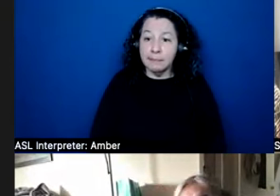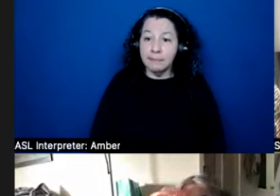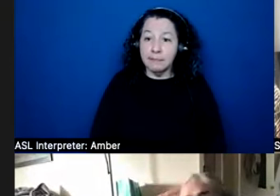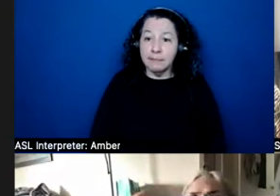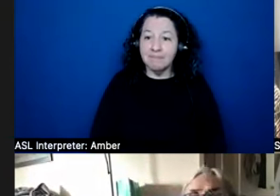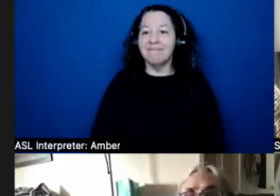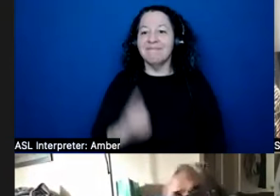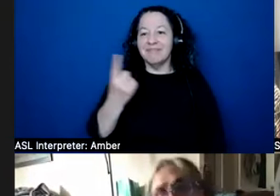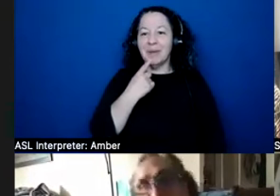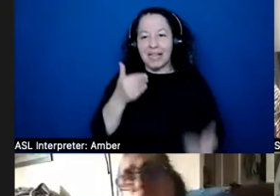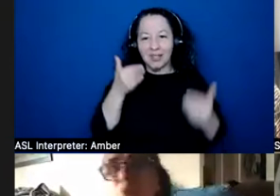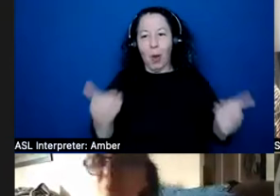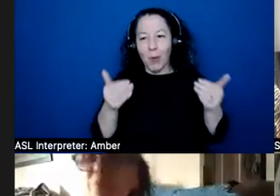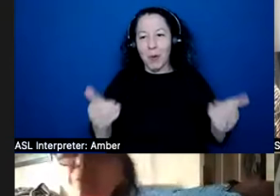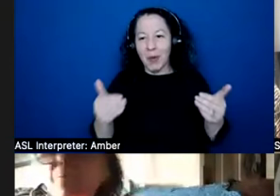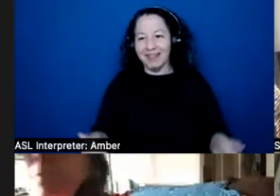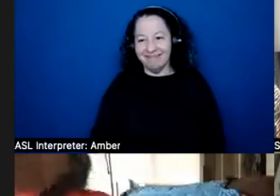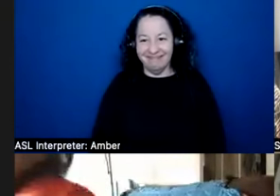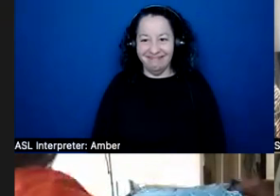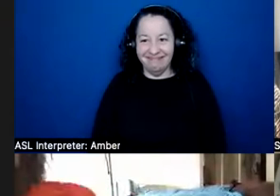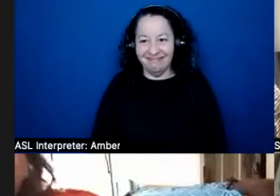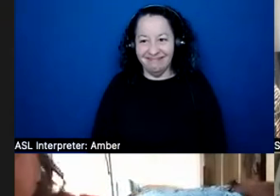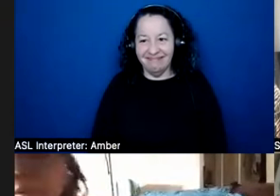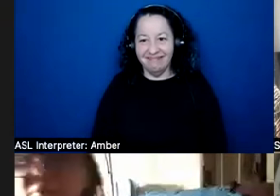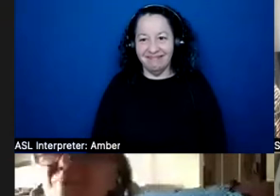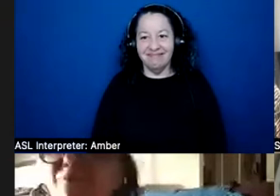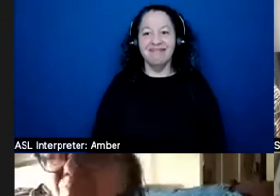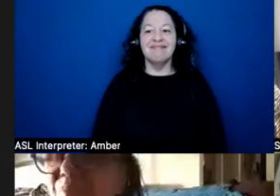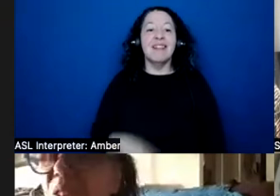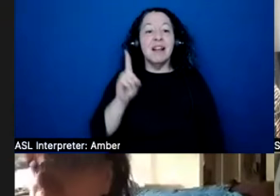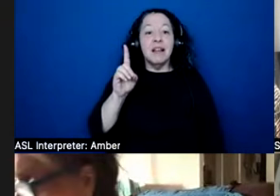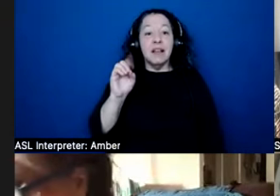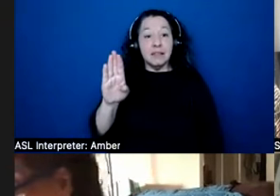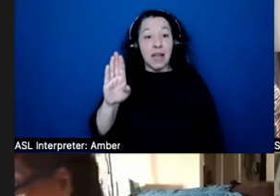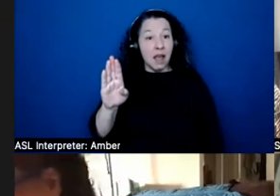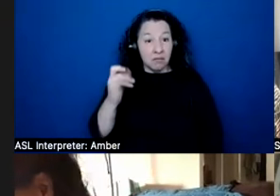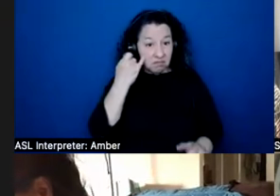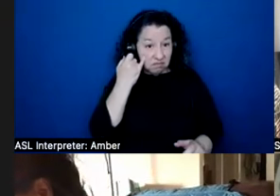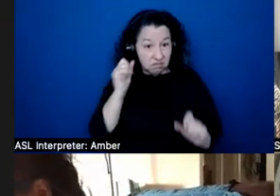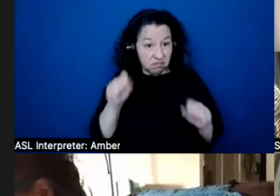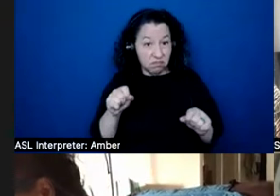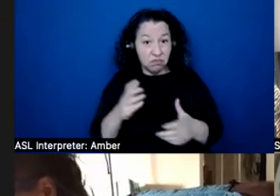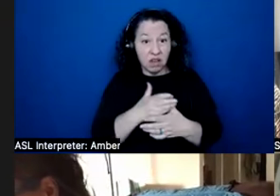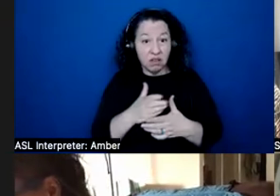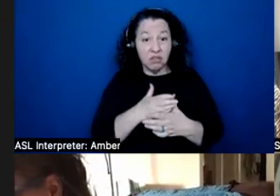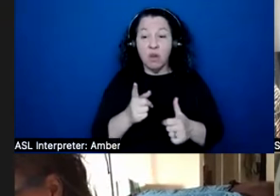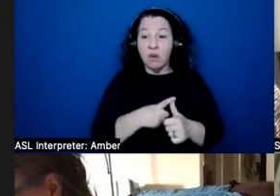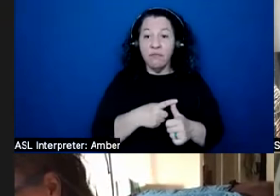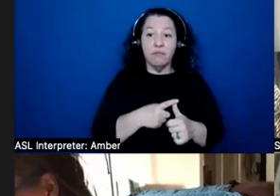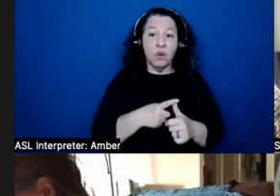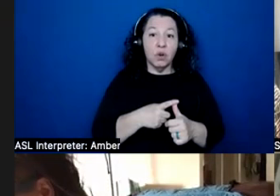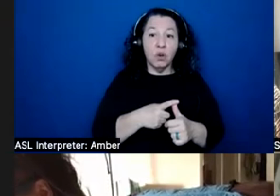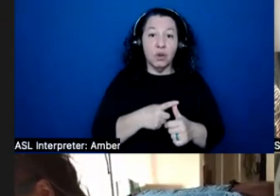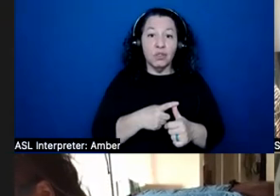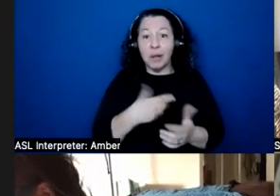Let's push on. All right, Deb, if you can share, it's like the first one that gets to the chat, I'm just like, yep, let's